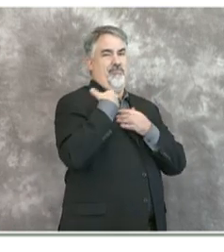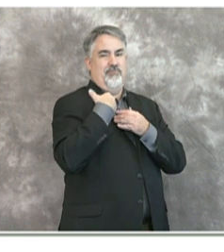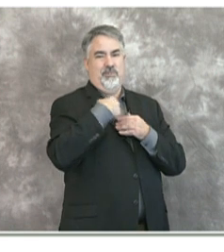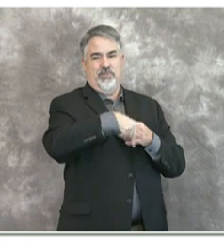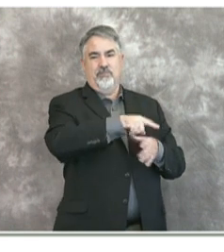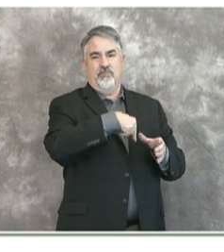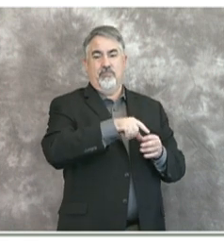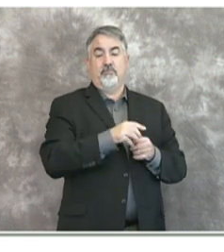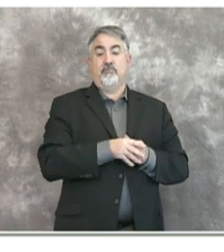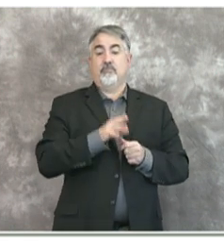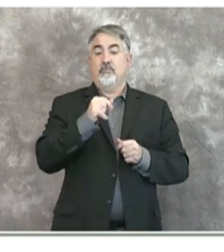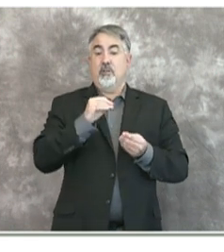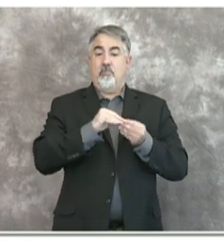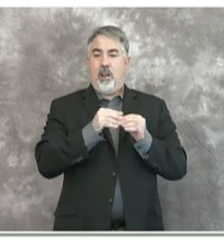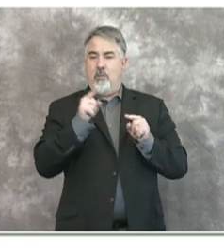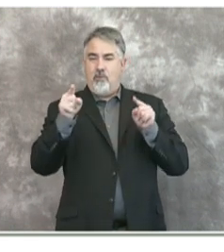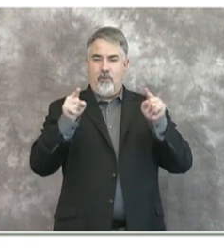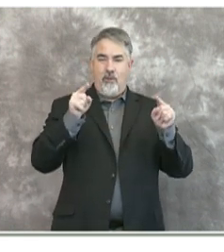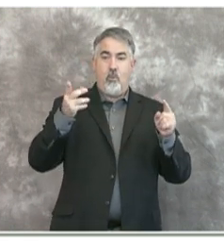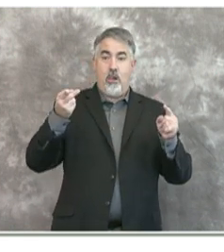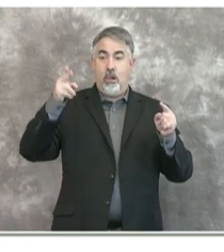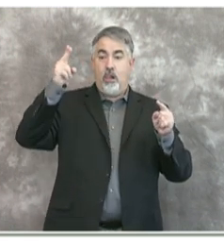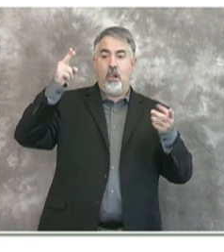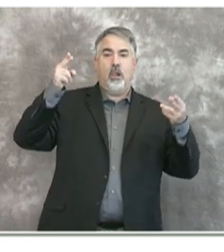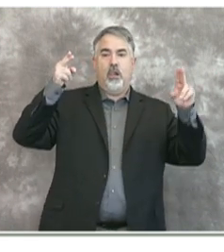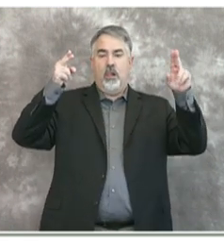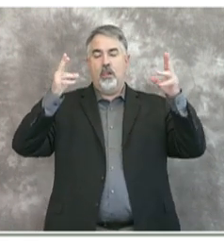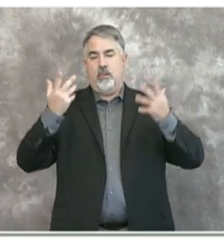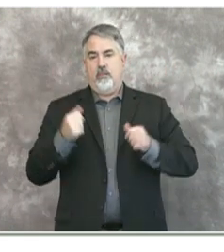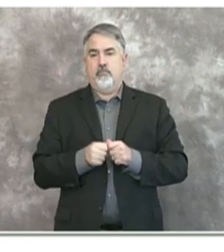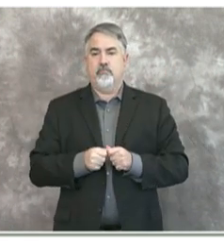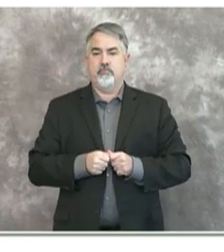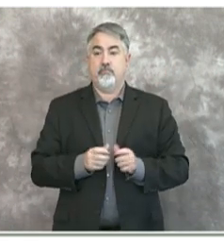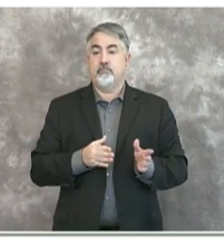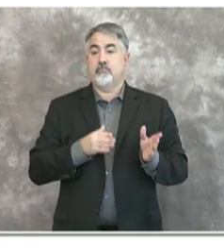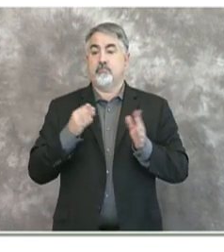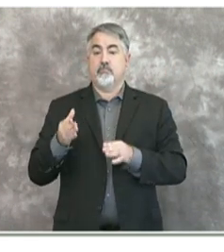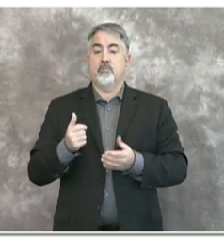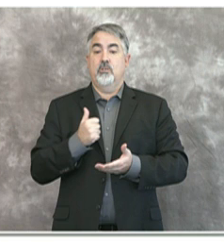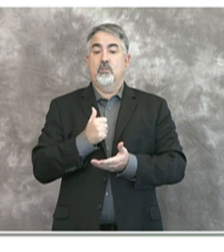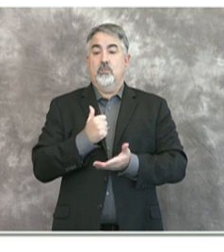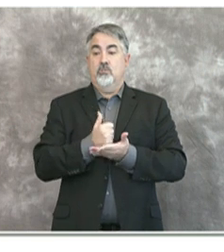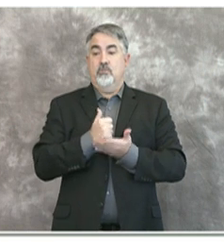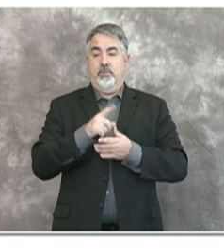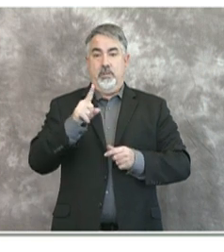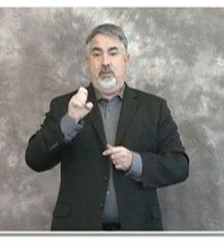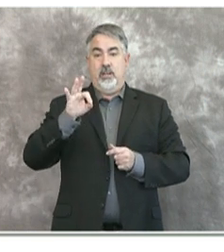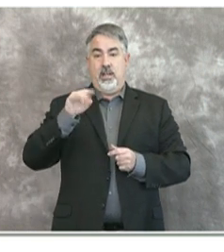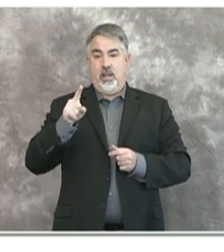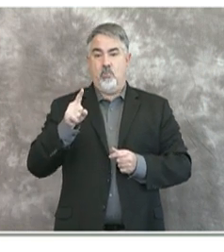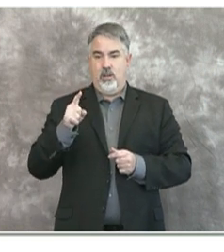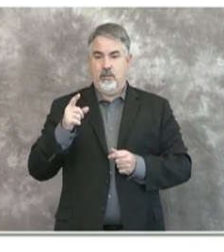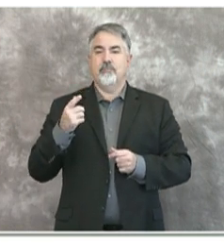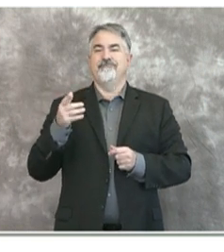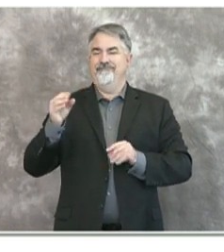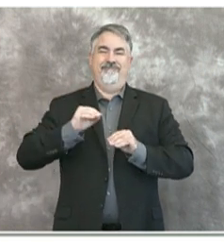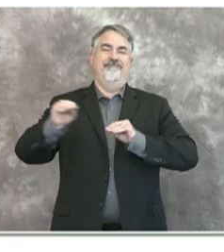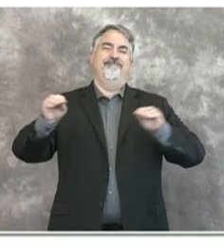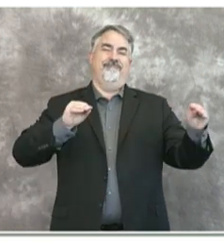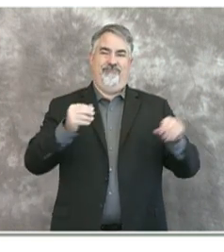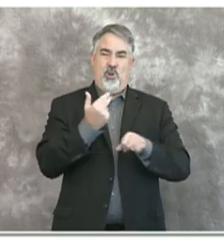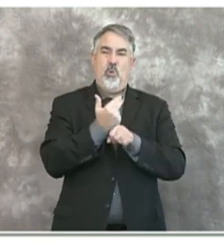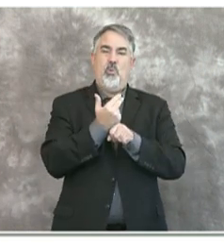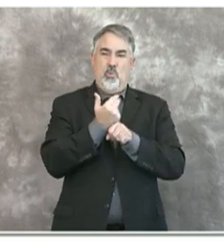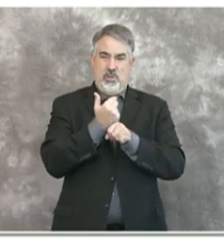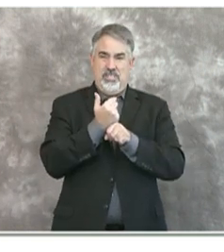should continue to rise together. 191 individuals are presently receiving help in our public health motel rooms, bringing us to a cumulative total of just